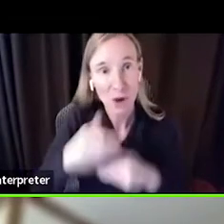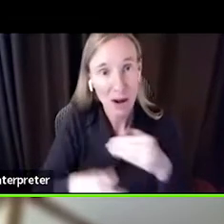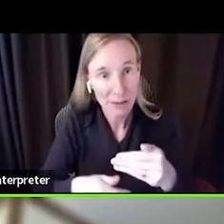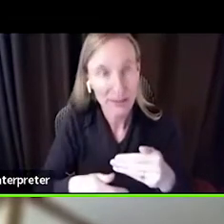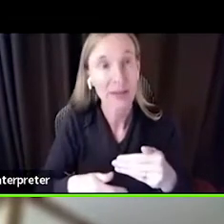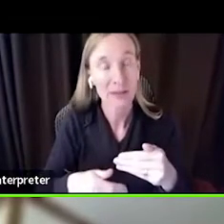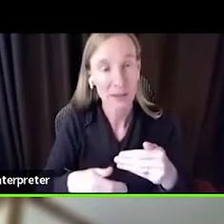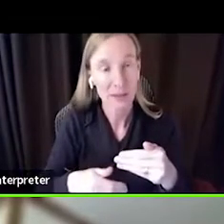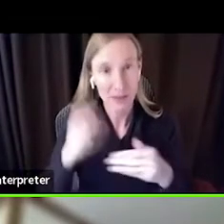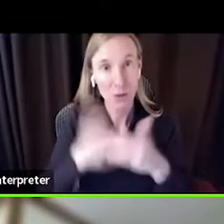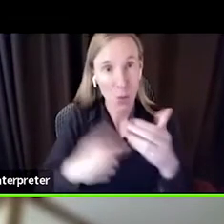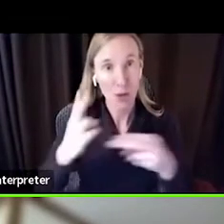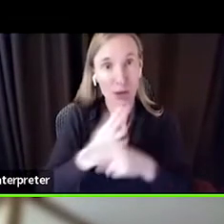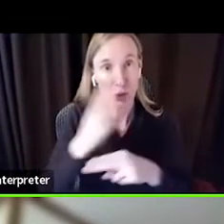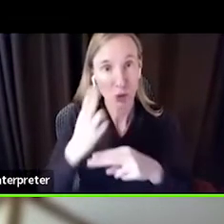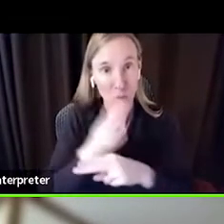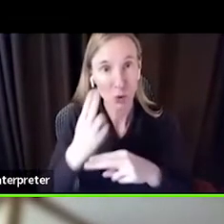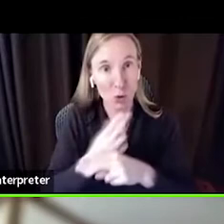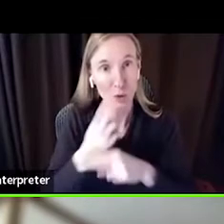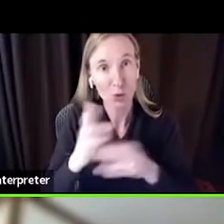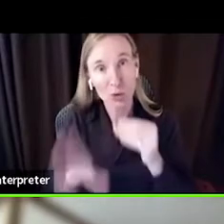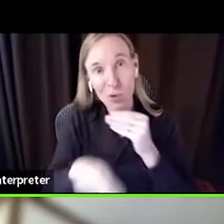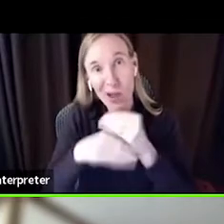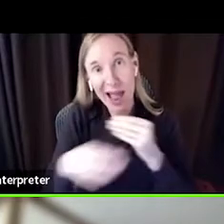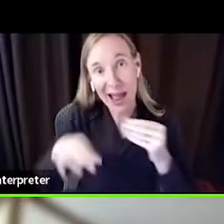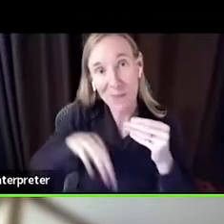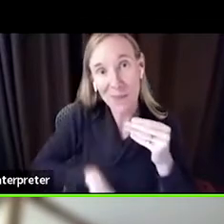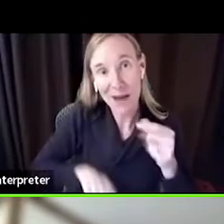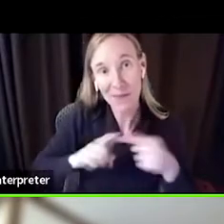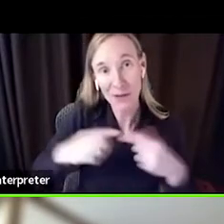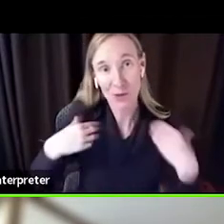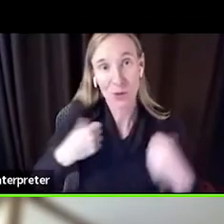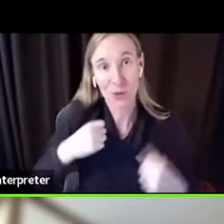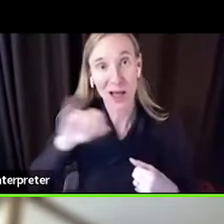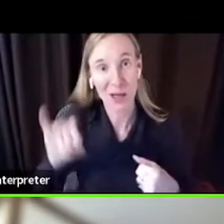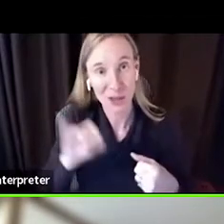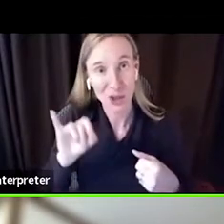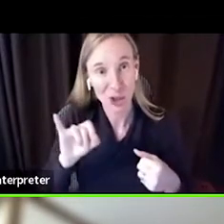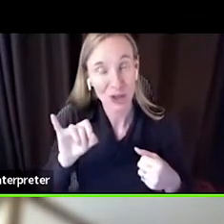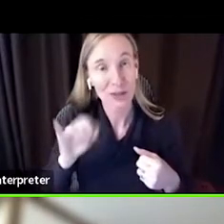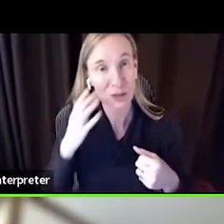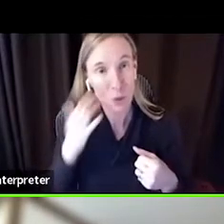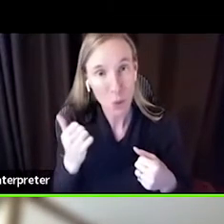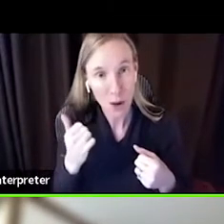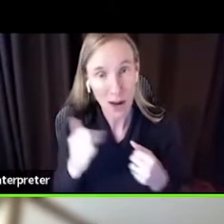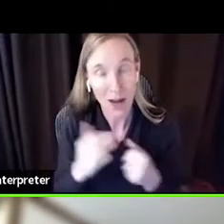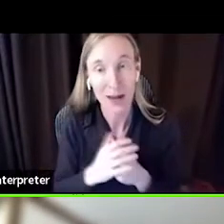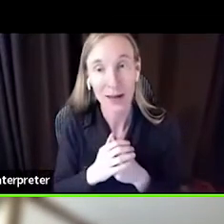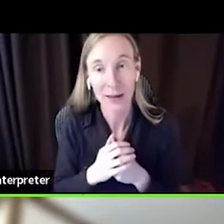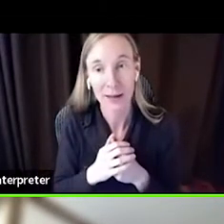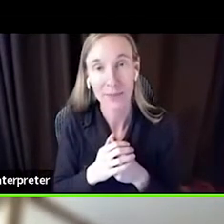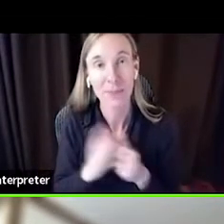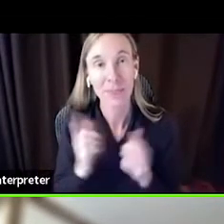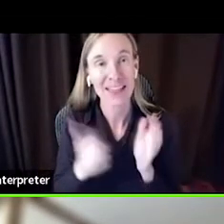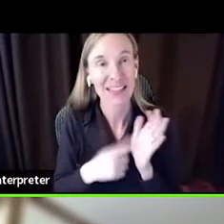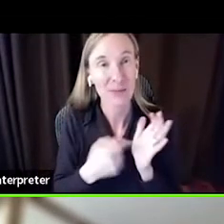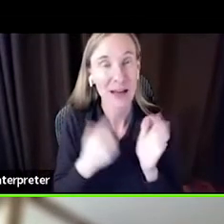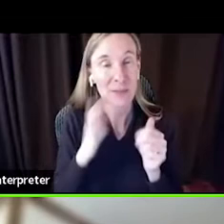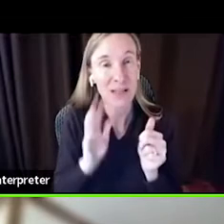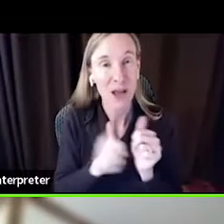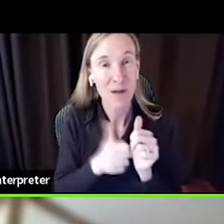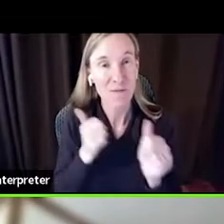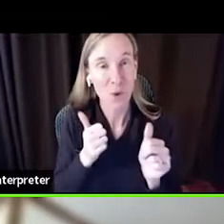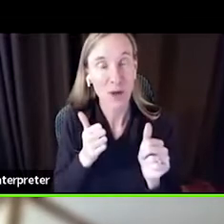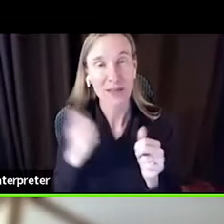what is used to add benefits into the health insurance products is that it avoids something called state